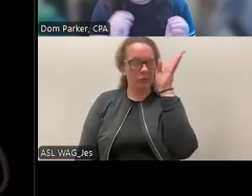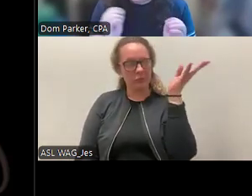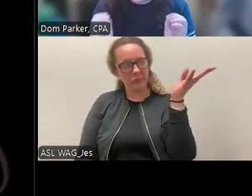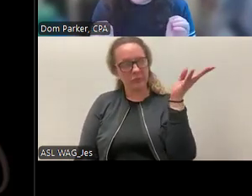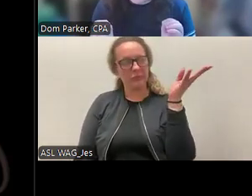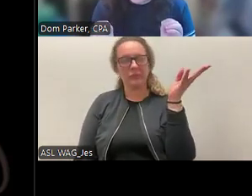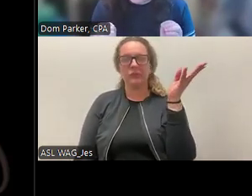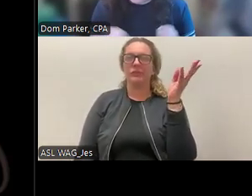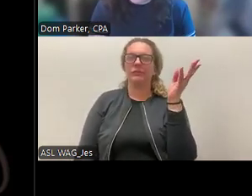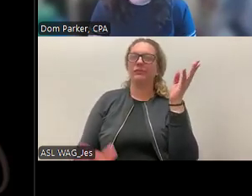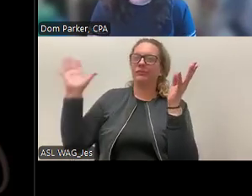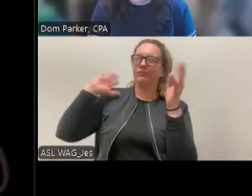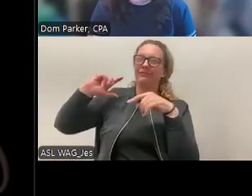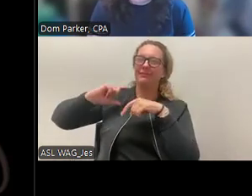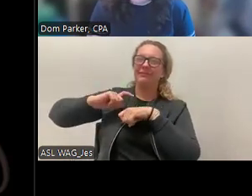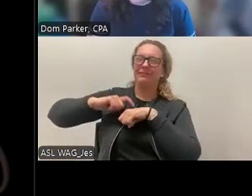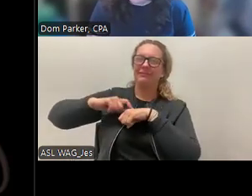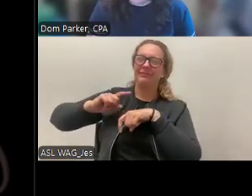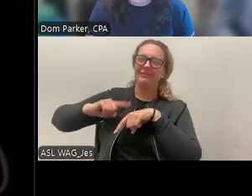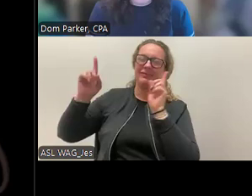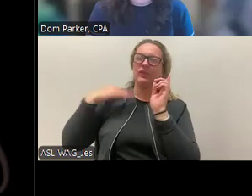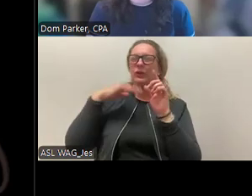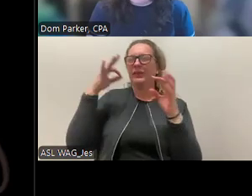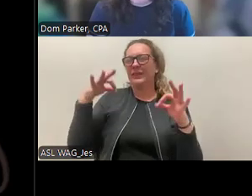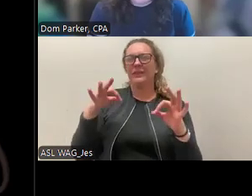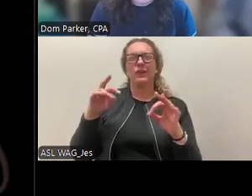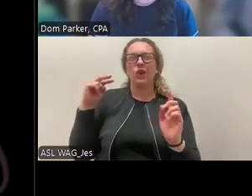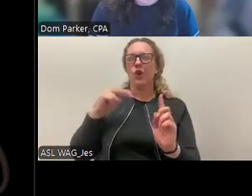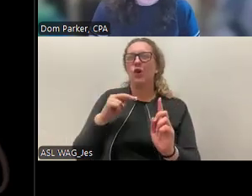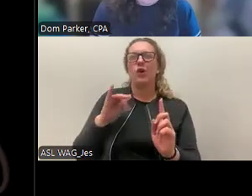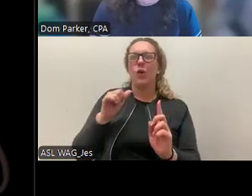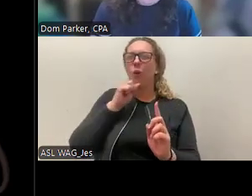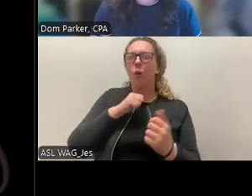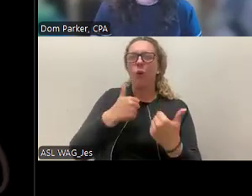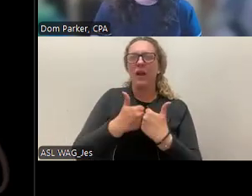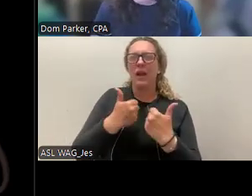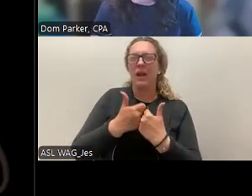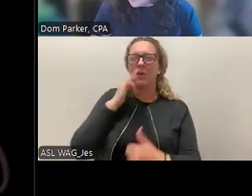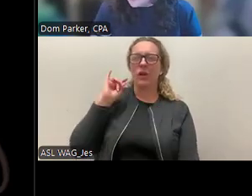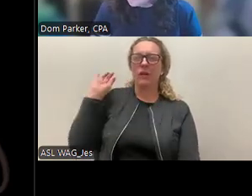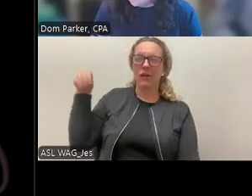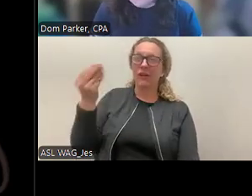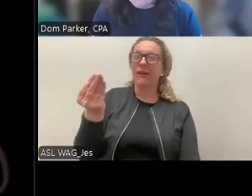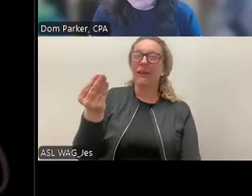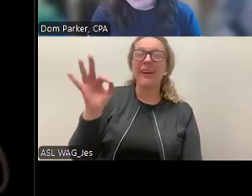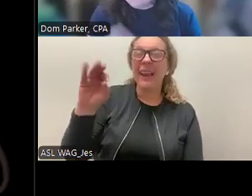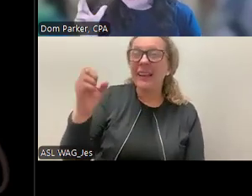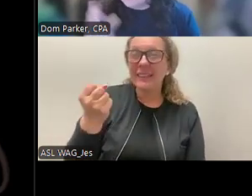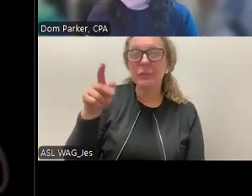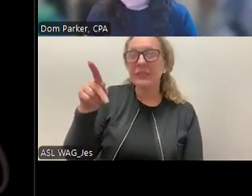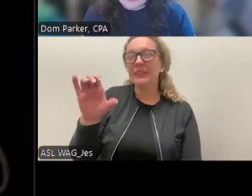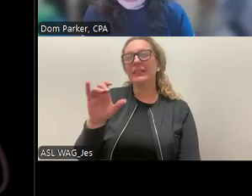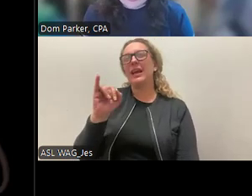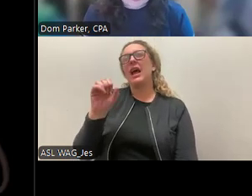because it's of a different time period. So definitely have a look at some older games. Maybe 90s PC games, those isometric